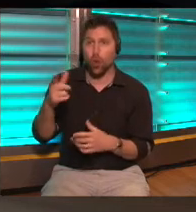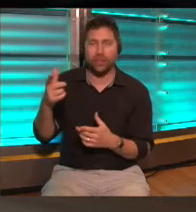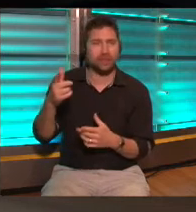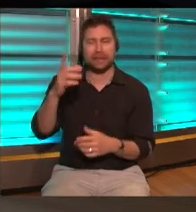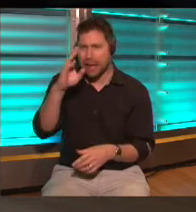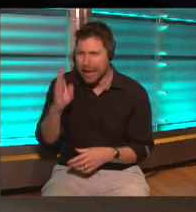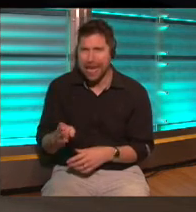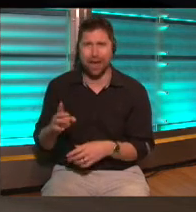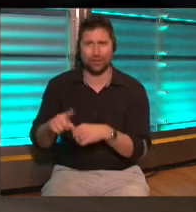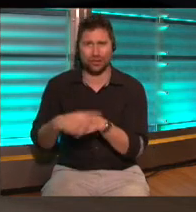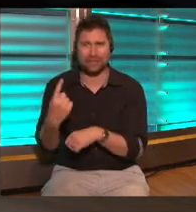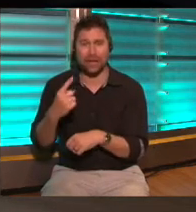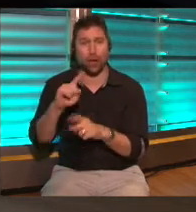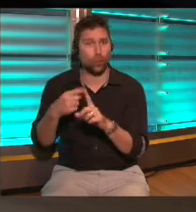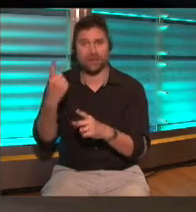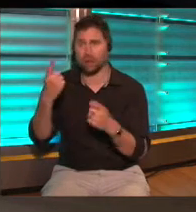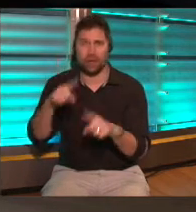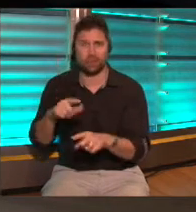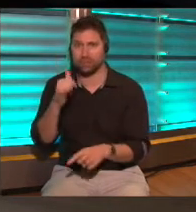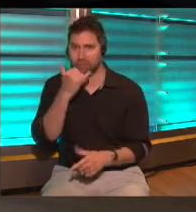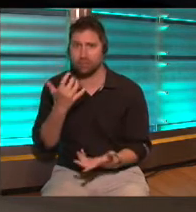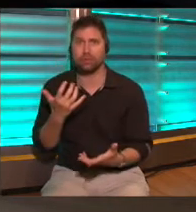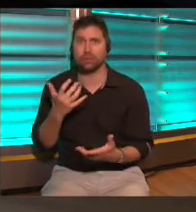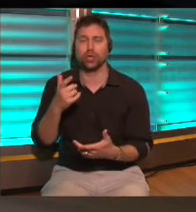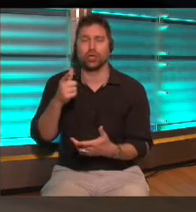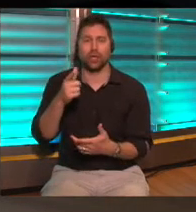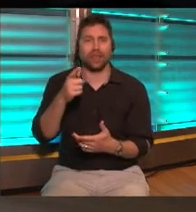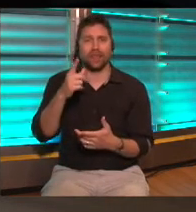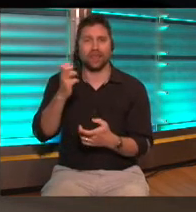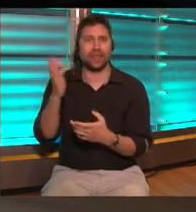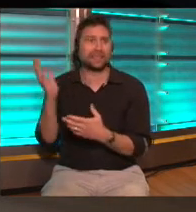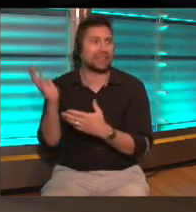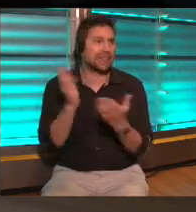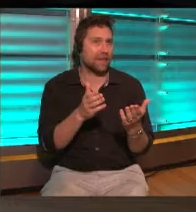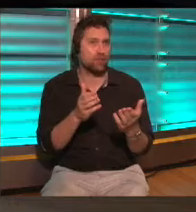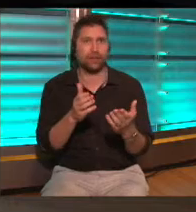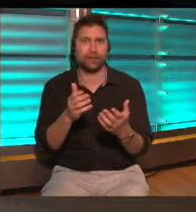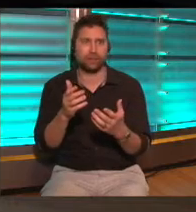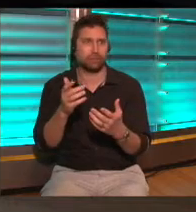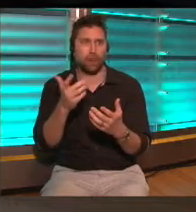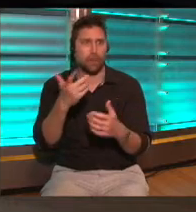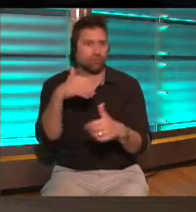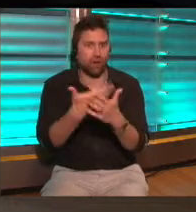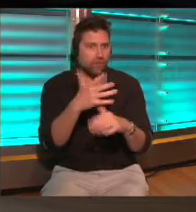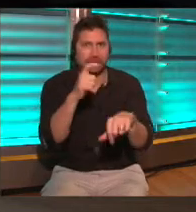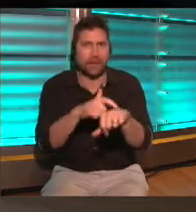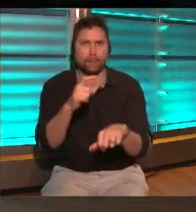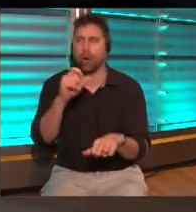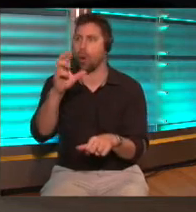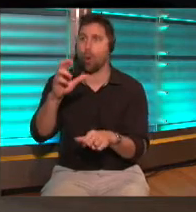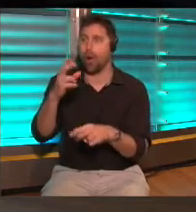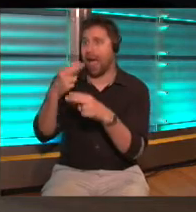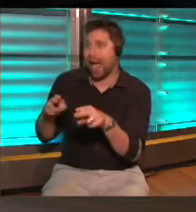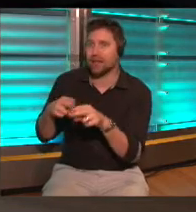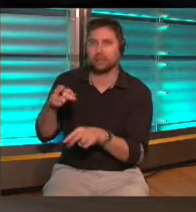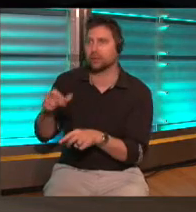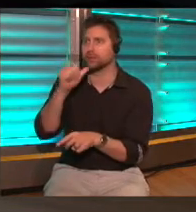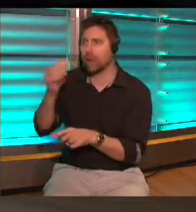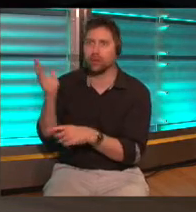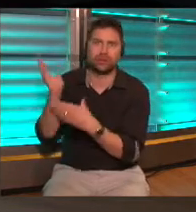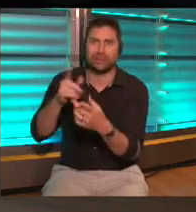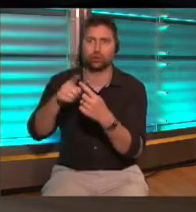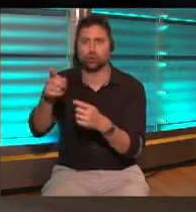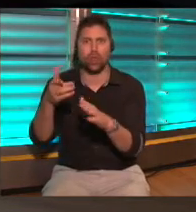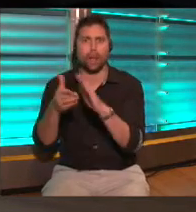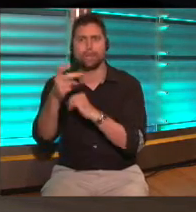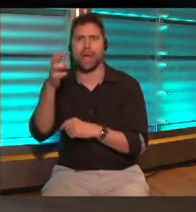There's never been a day where something hasn't gone wrong, whether, the deliveries didn't go out on time, or, the eggs didn't get, delivered to the bakery,